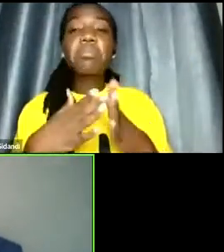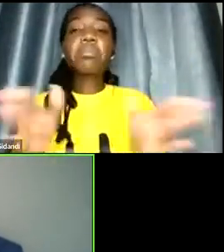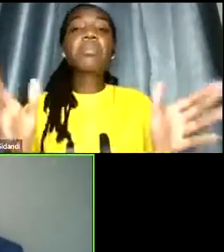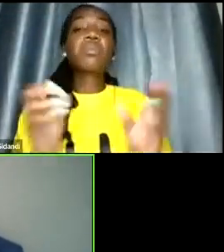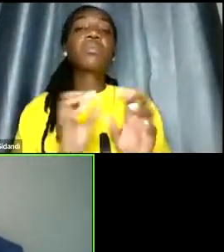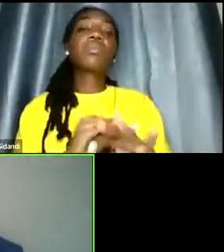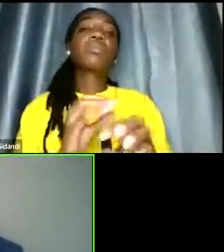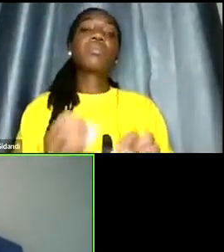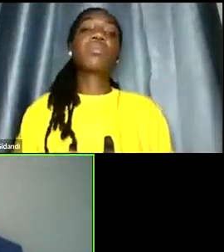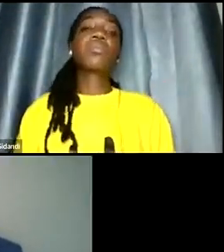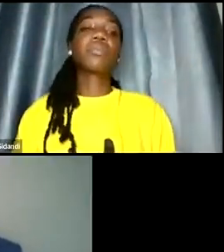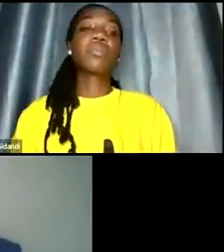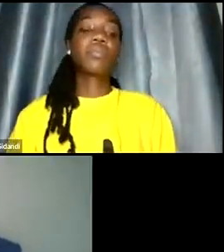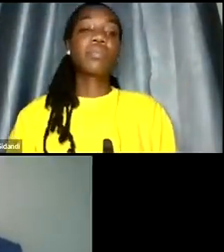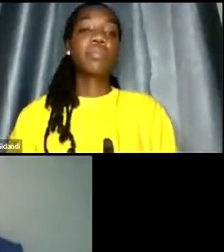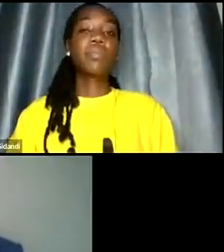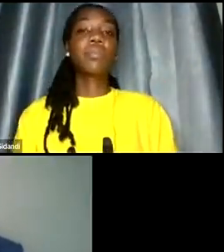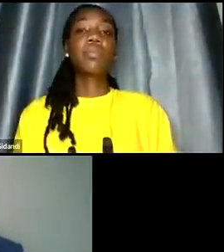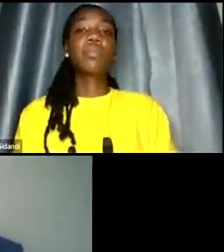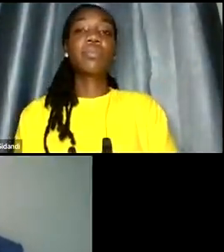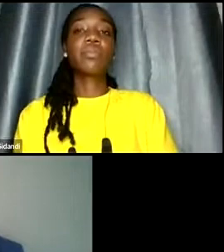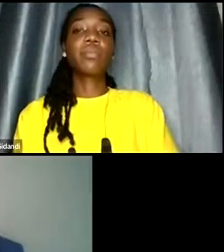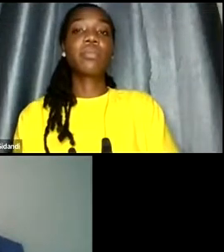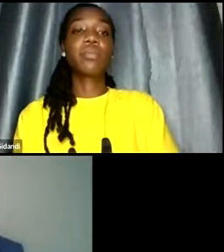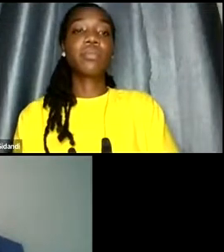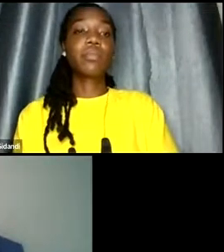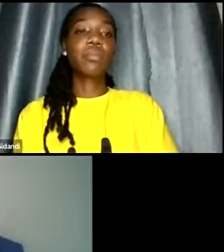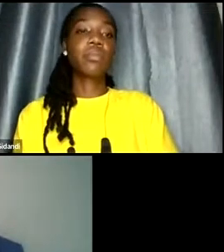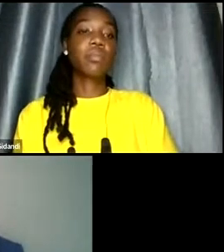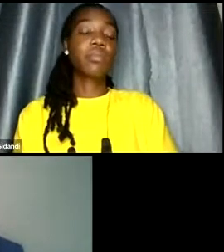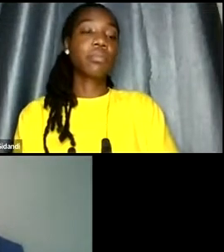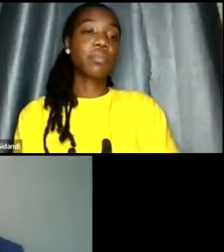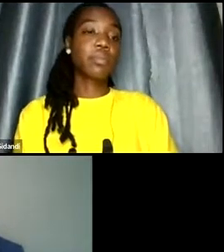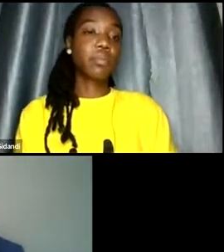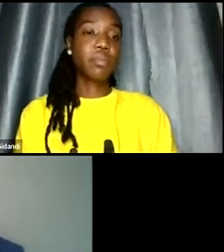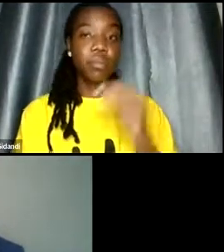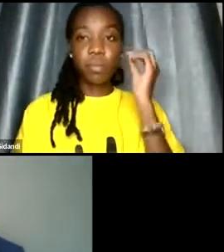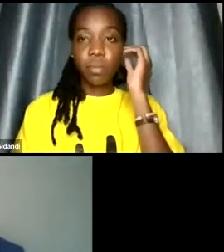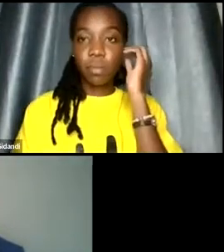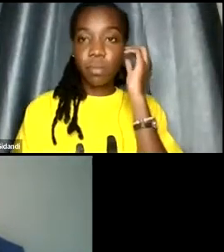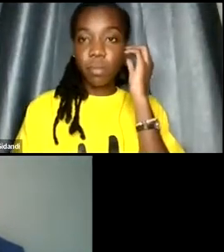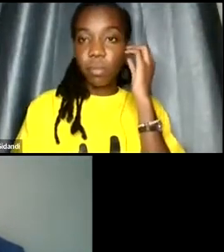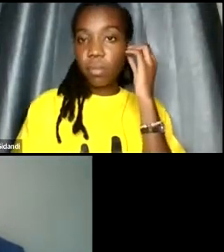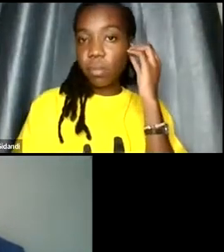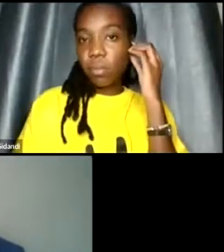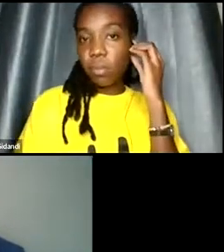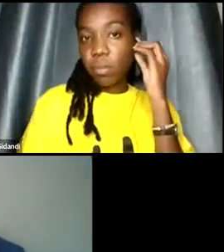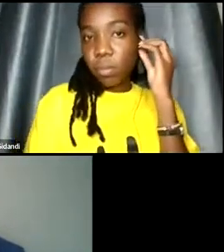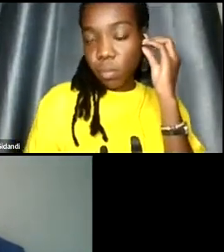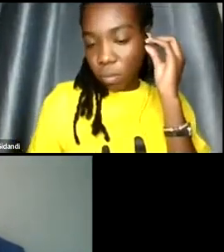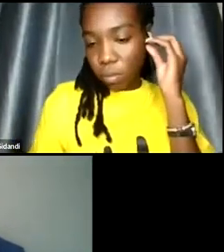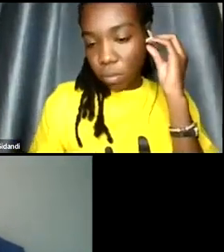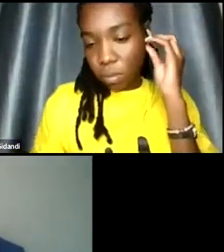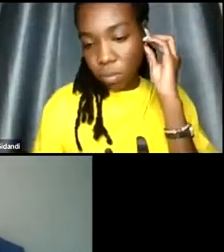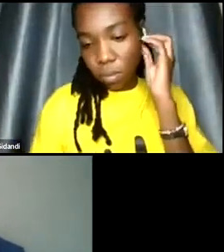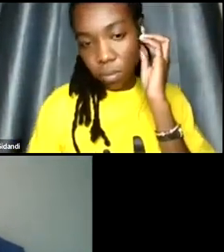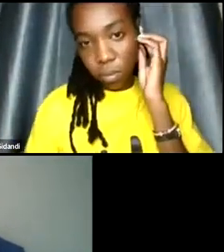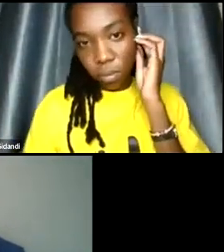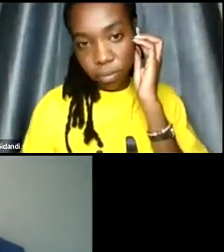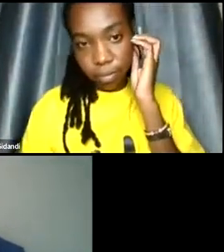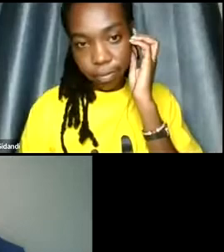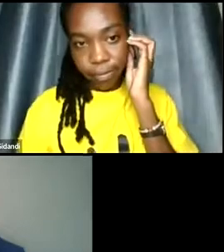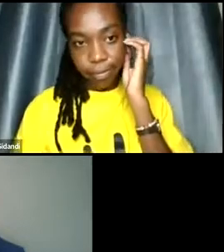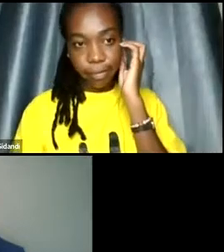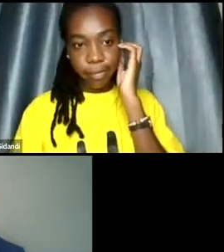Grace. All right, interesting. Charity was asking, should there be a discussion or an agreement about